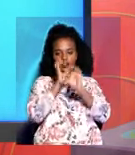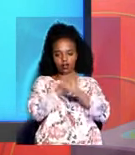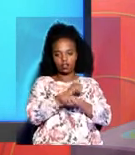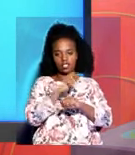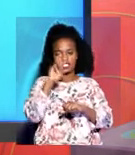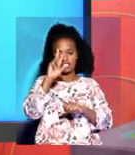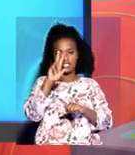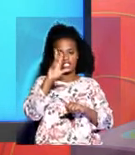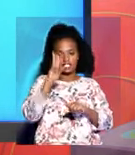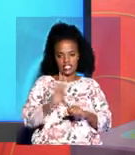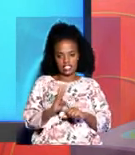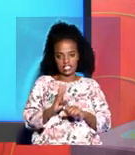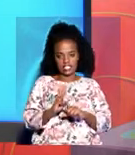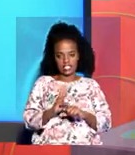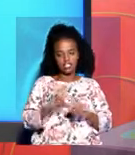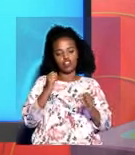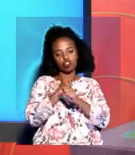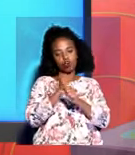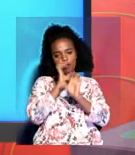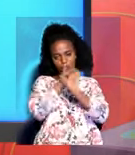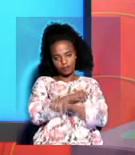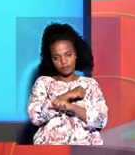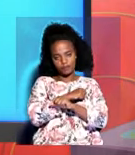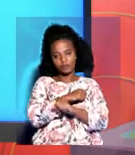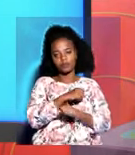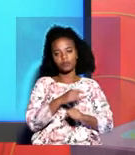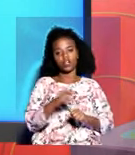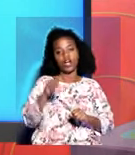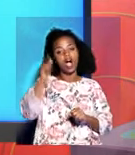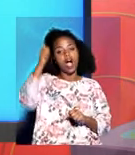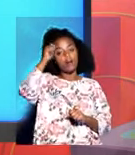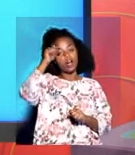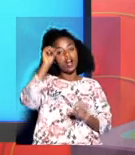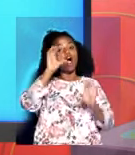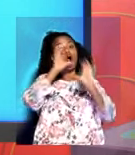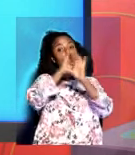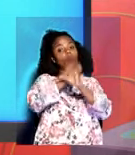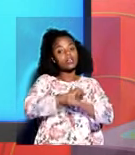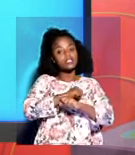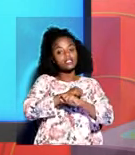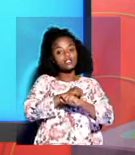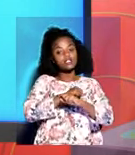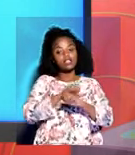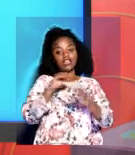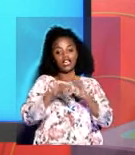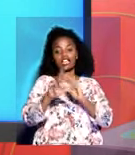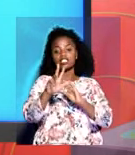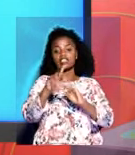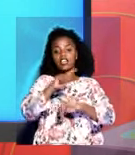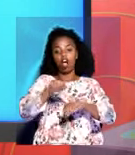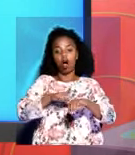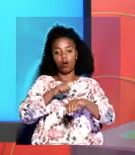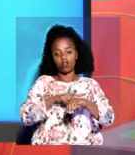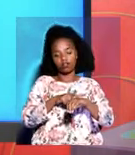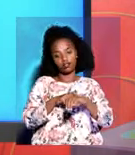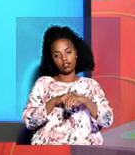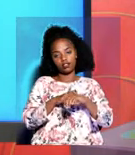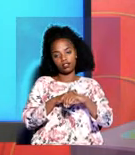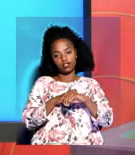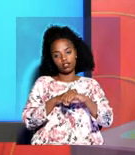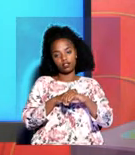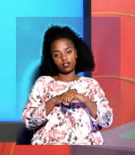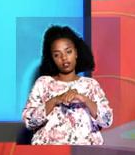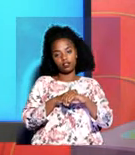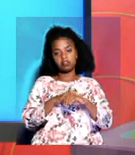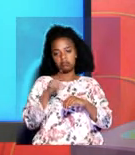3/6 of the job. He completes, Aberra completes in 3 hours. In 3